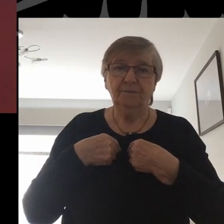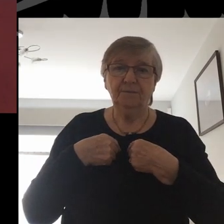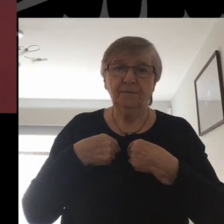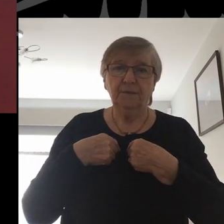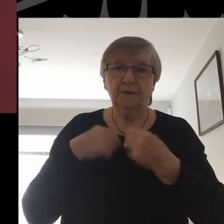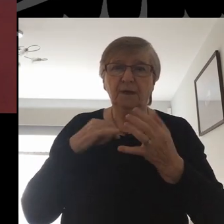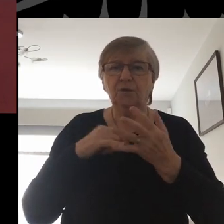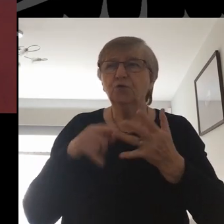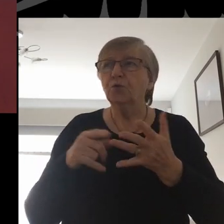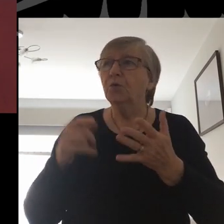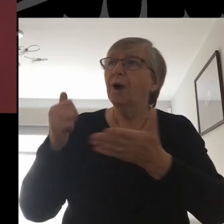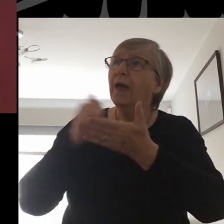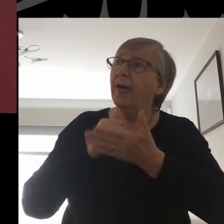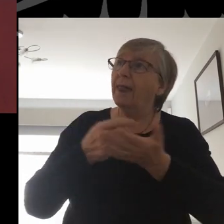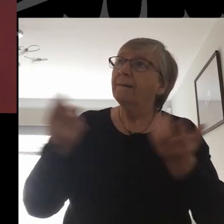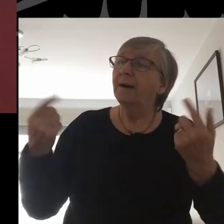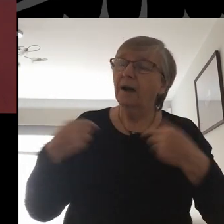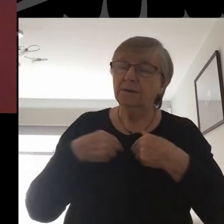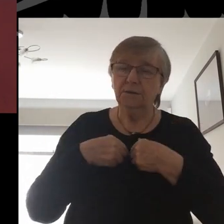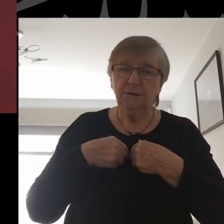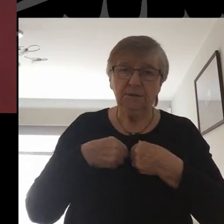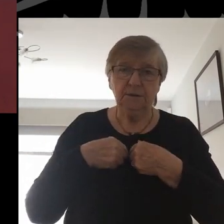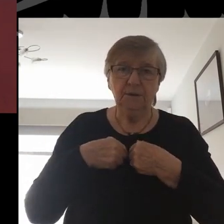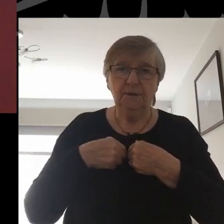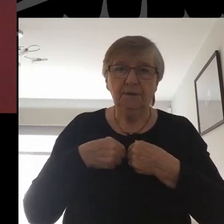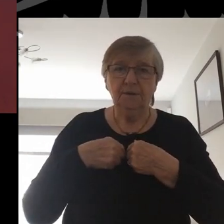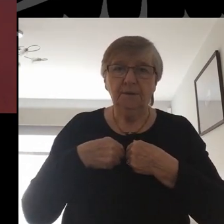And so, gracious God, help us